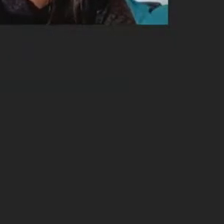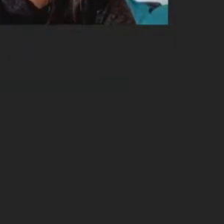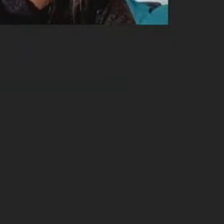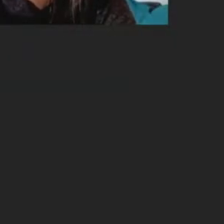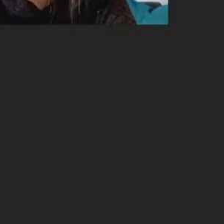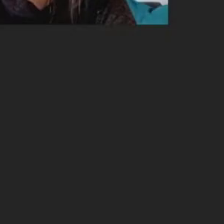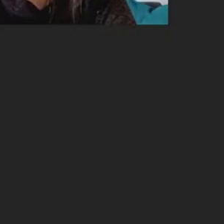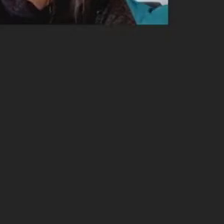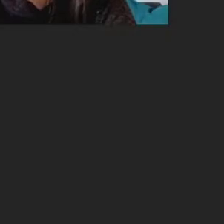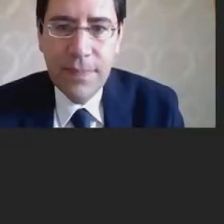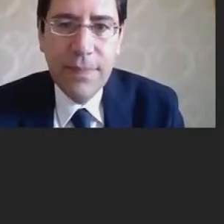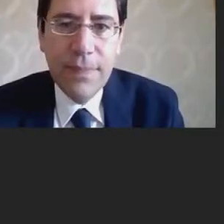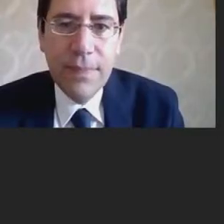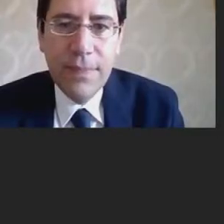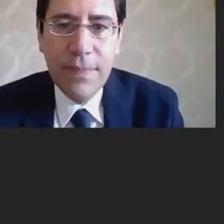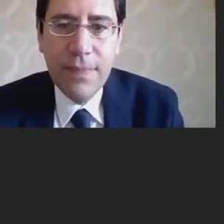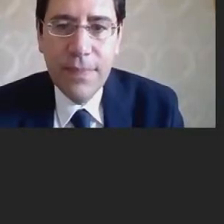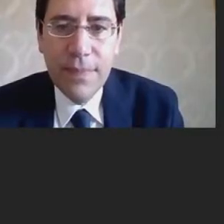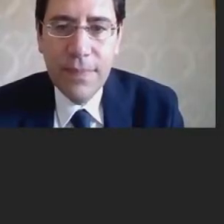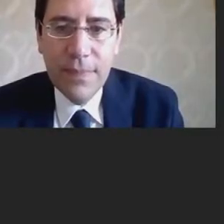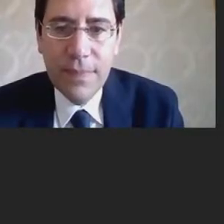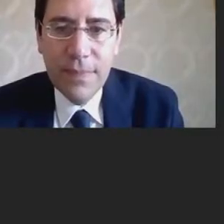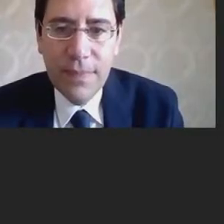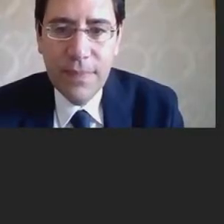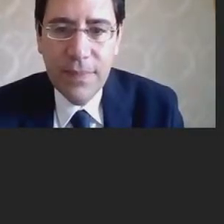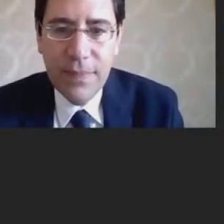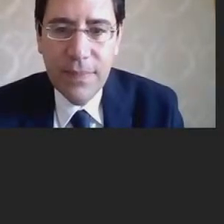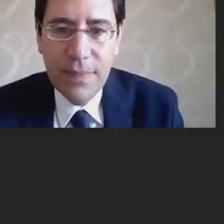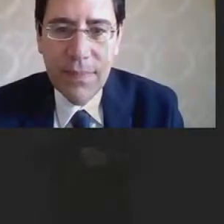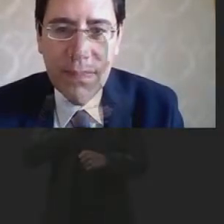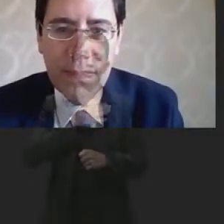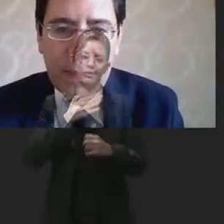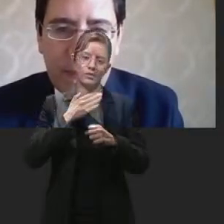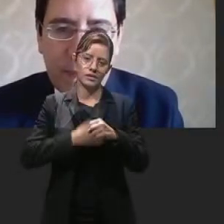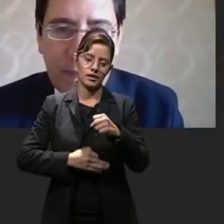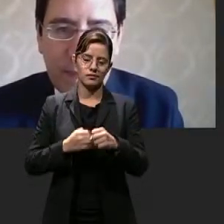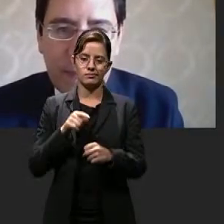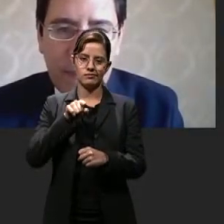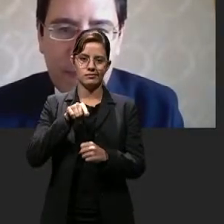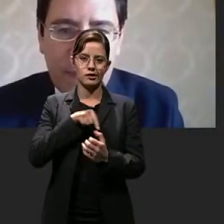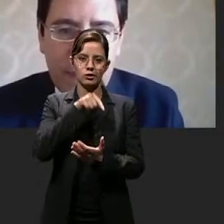Muy buenos días tengan todas y todos o buenas Good tardes. morning,